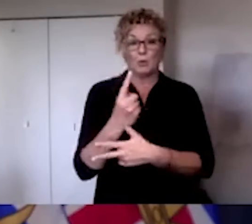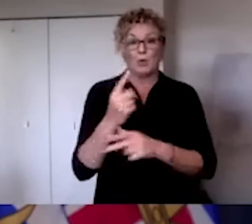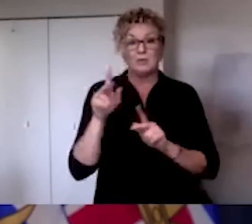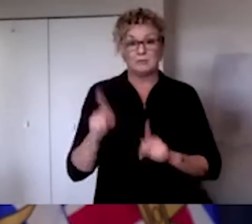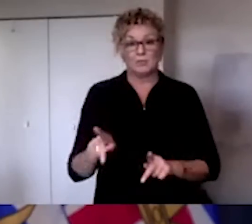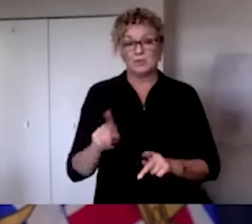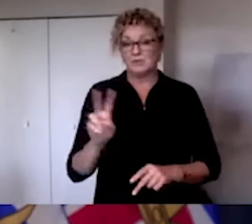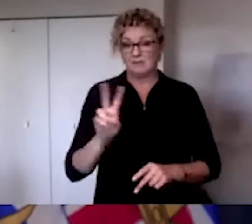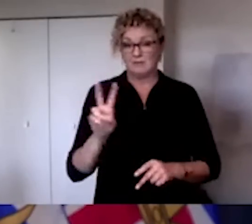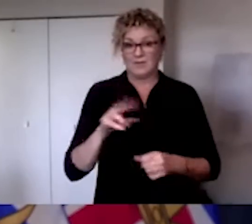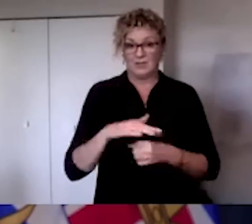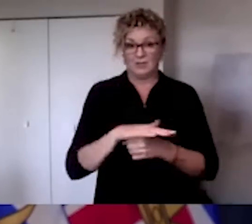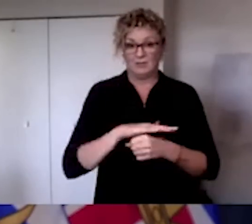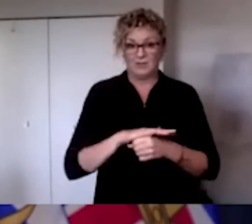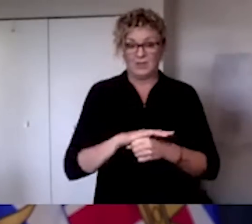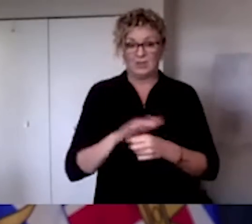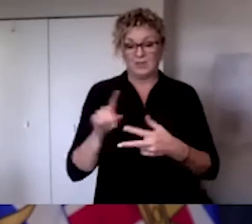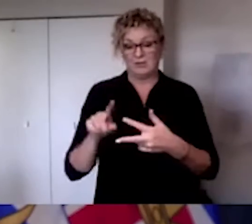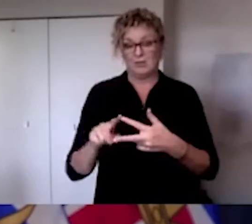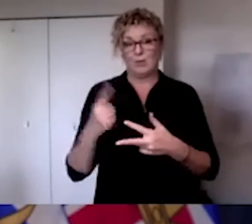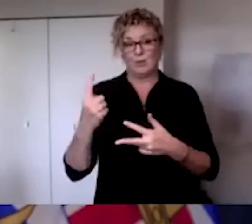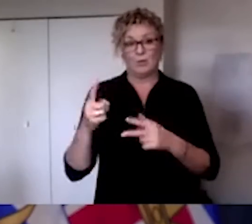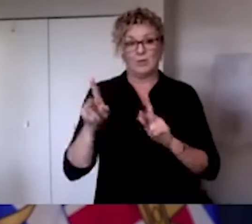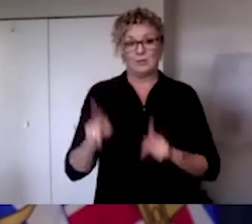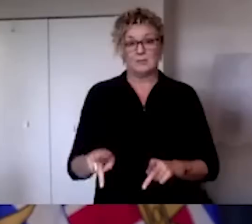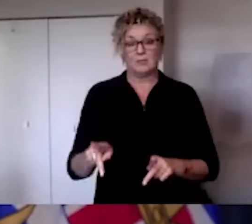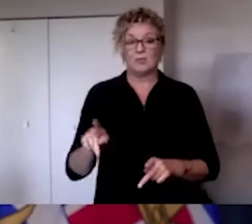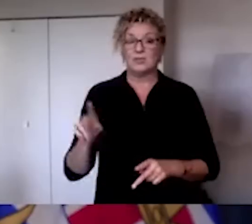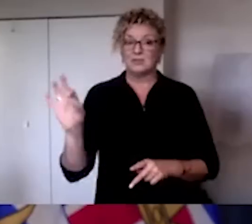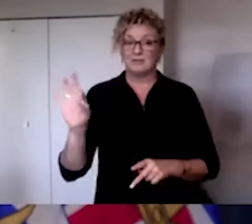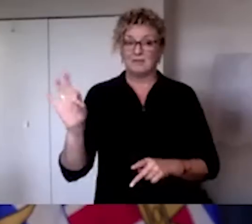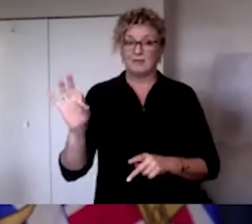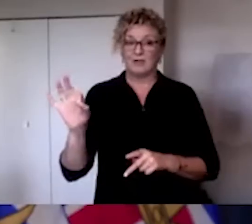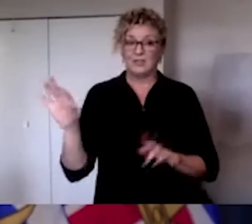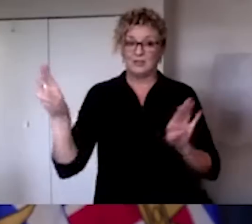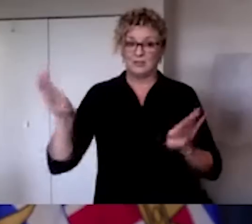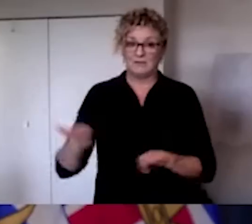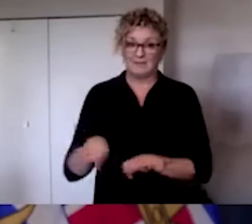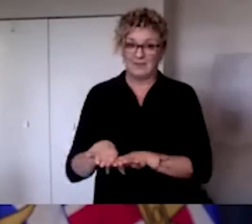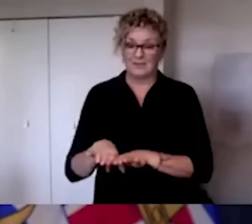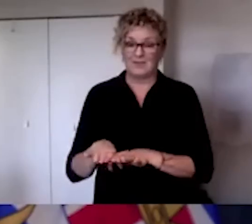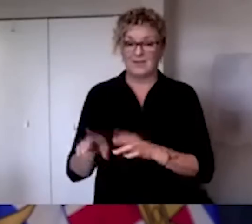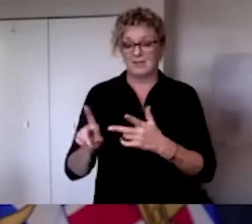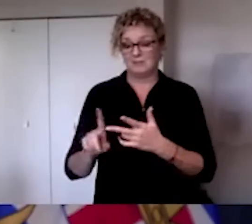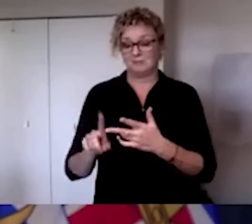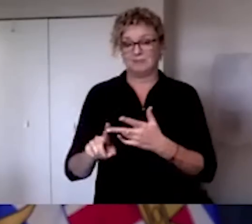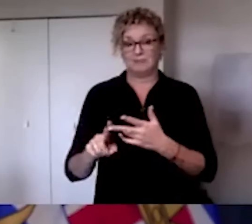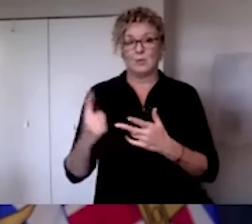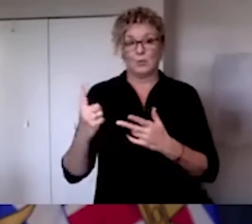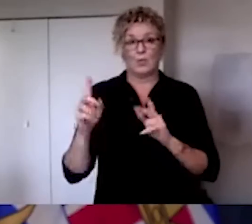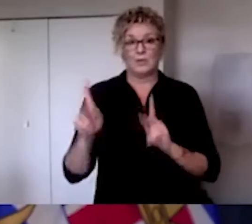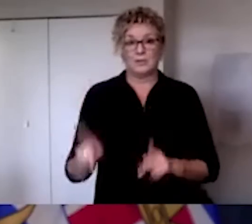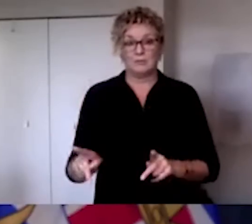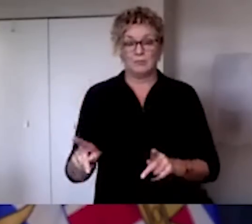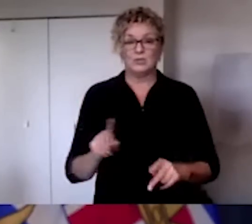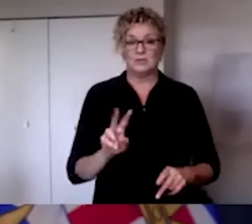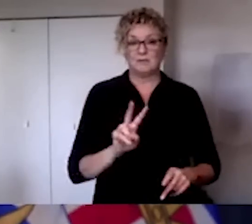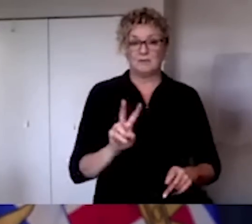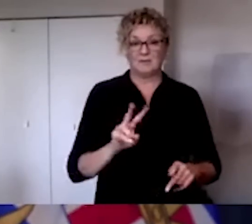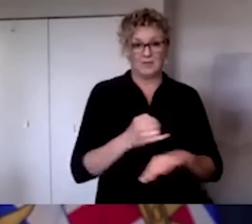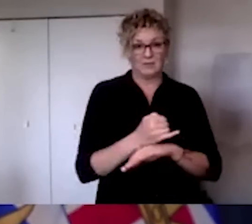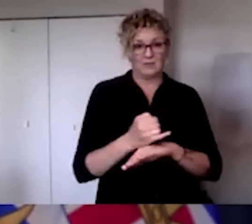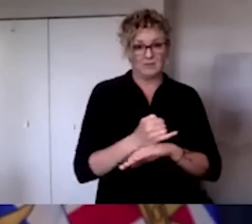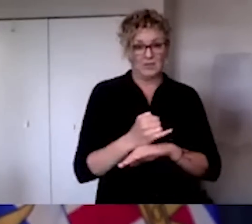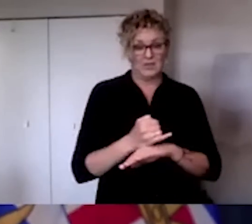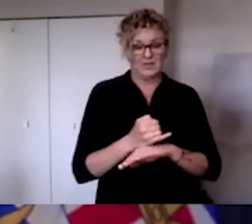Health. We unfortunately, sadly, have had 3 new deaths from COVID-19 over the past weekend,